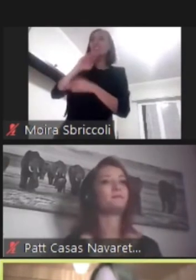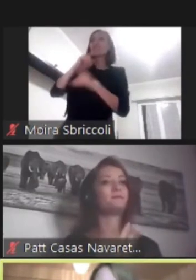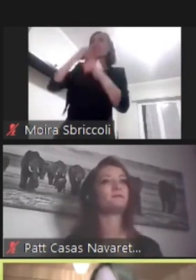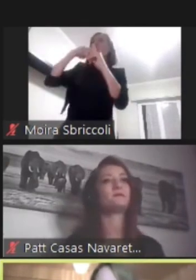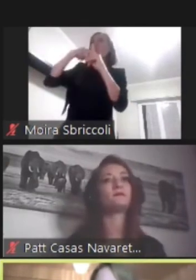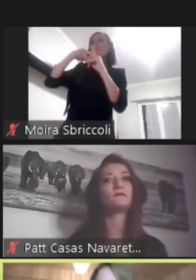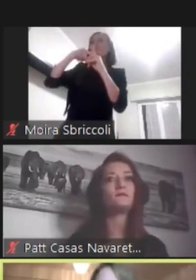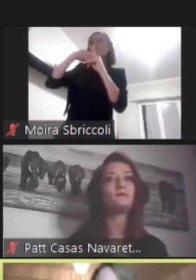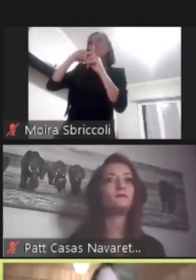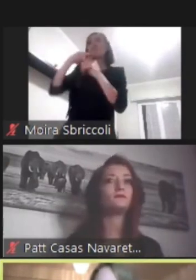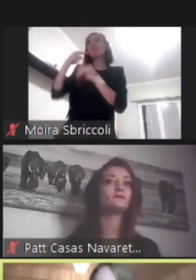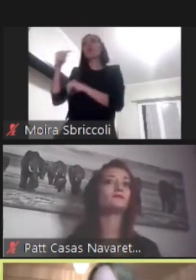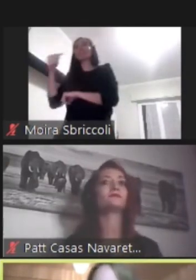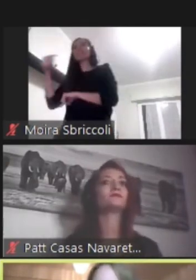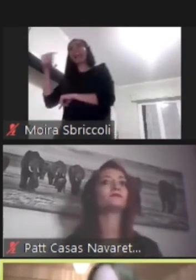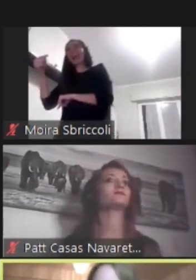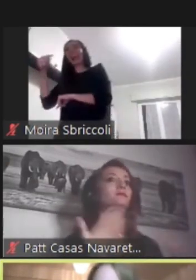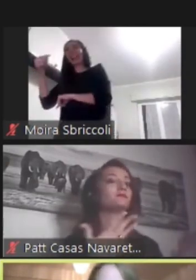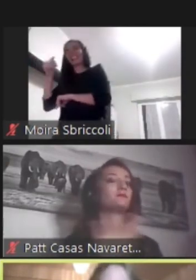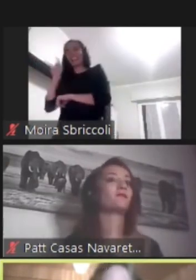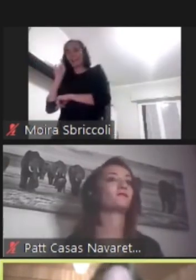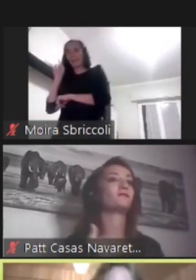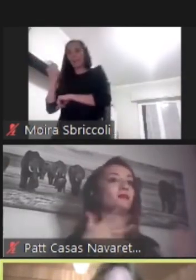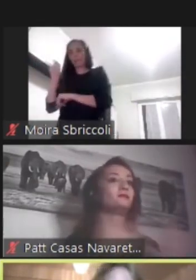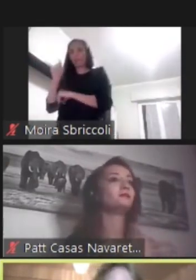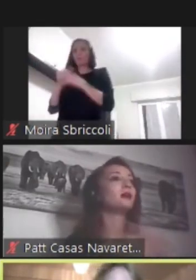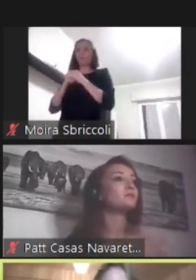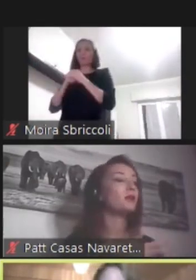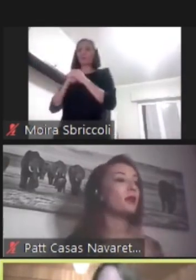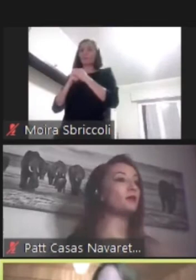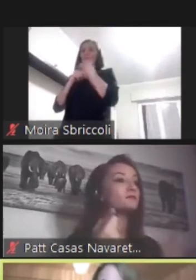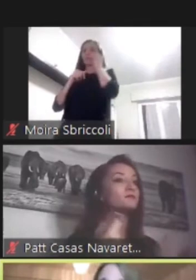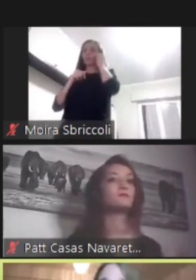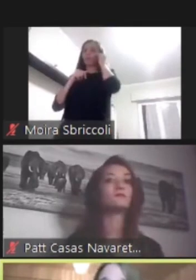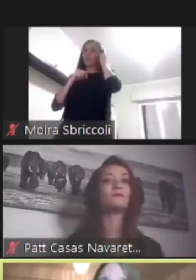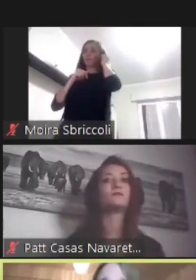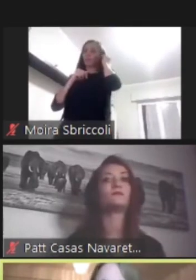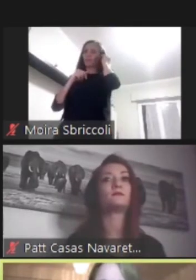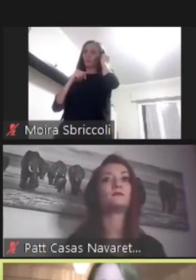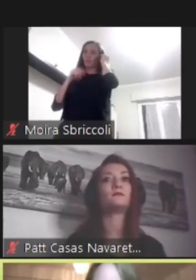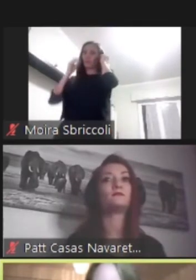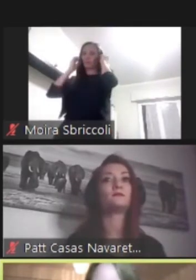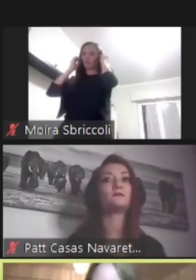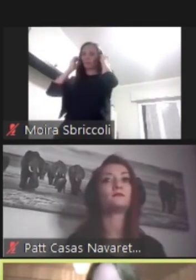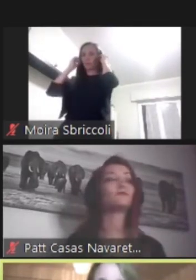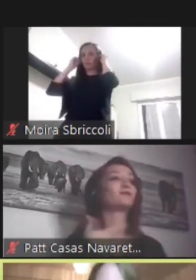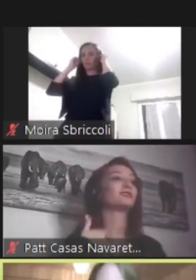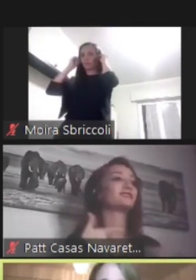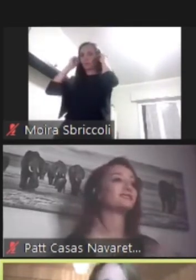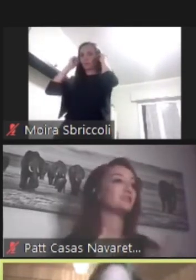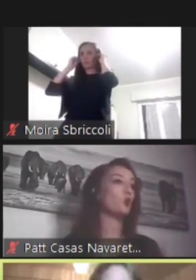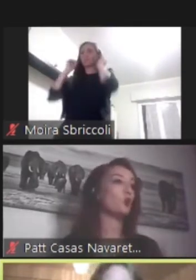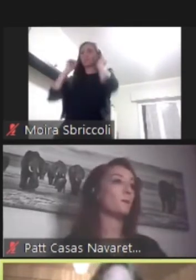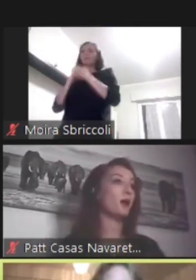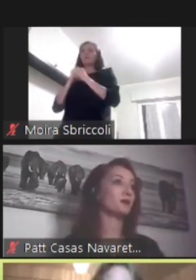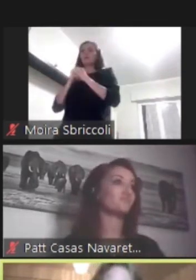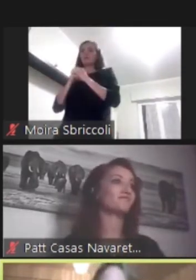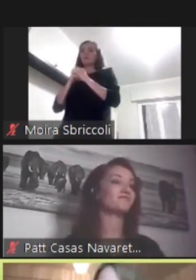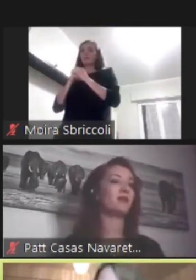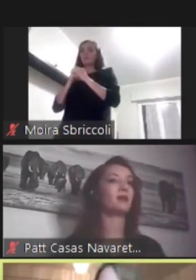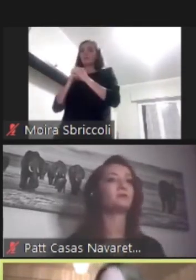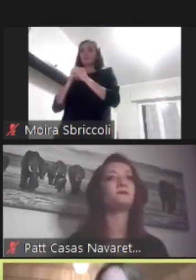the positive and the negative side. Now, what's really interesting, obviously, if you are deficient in